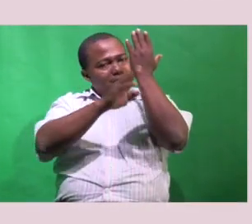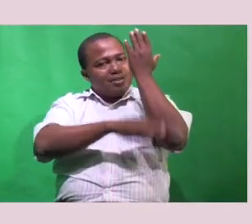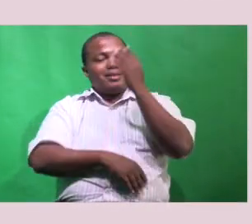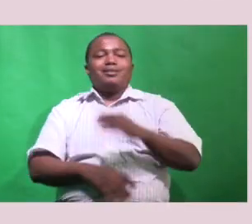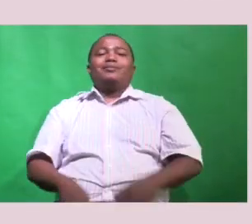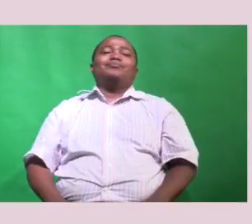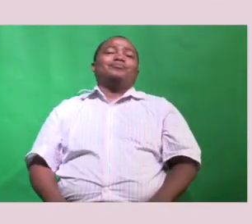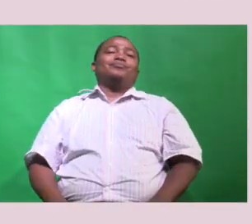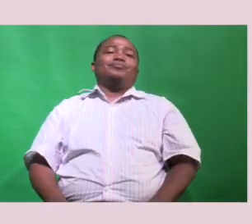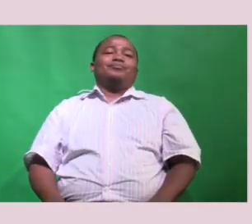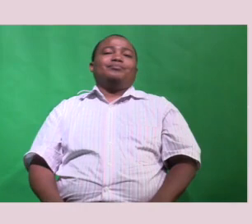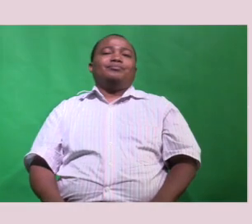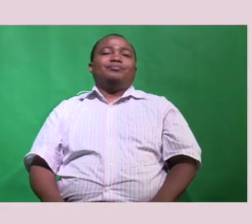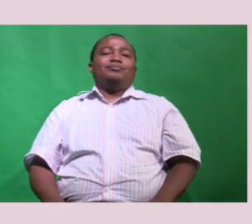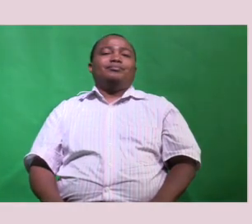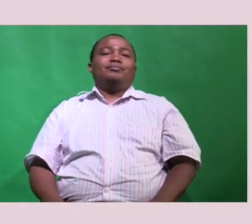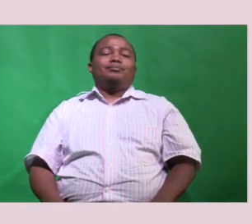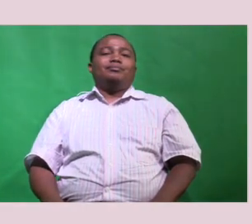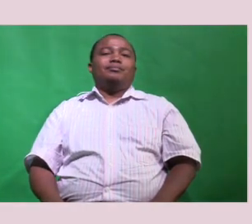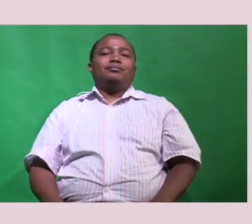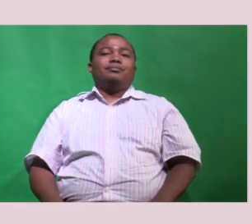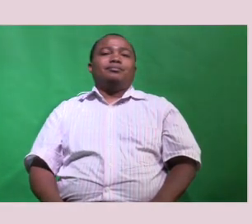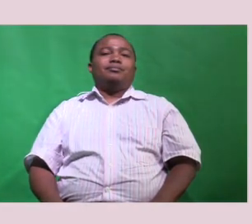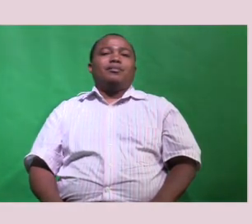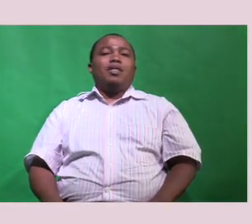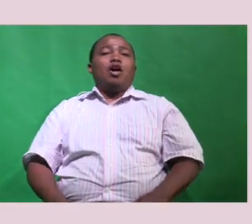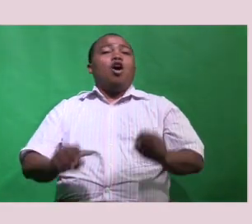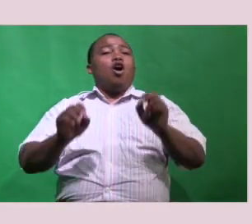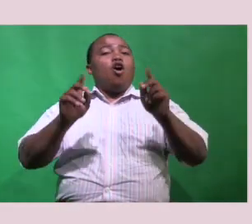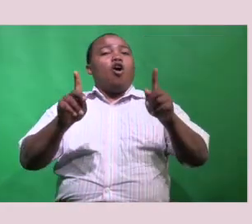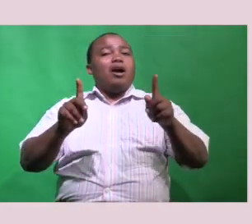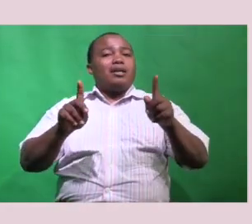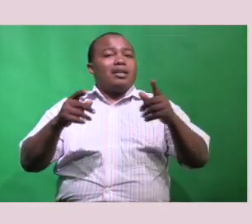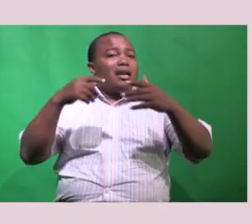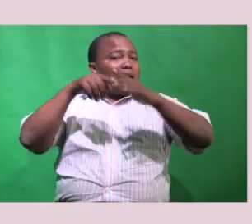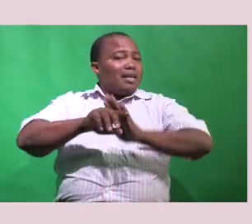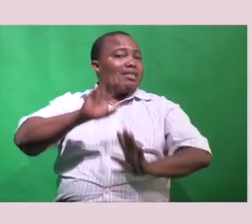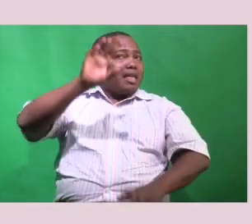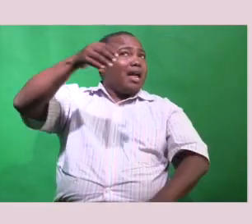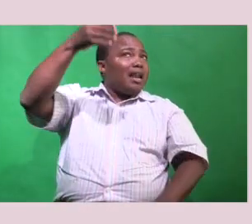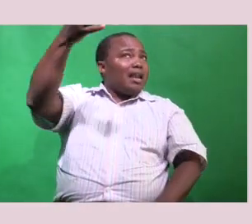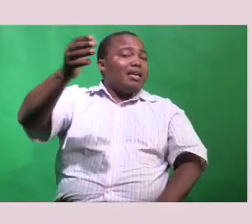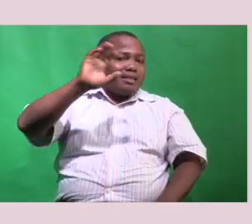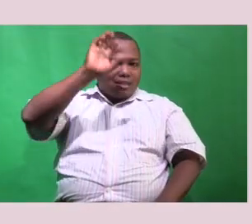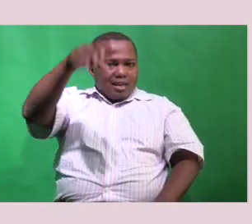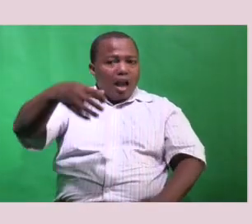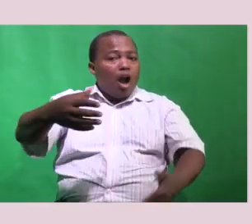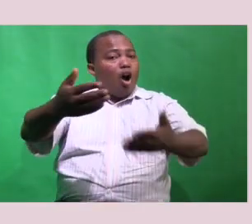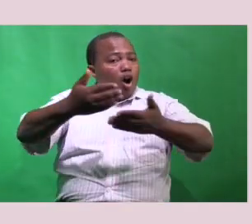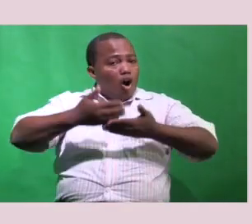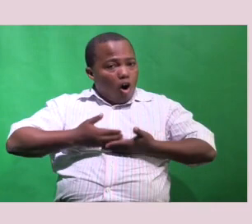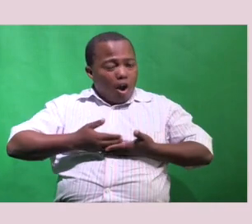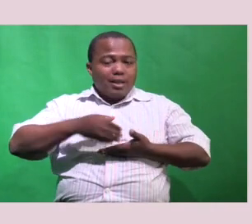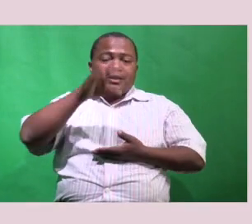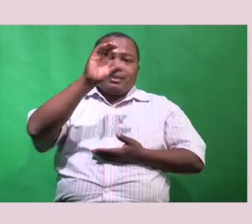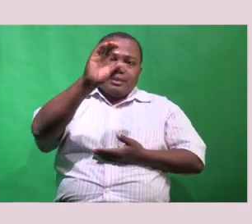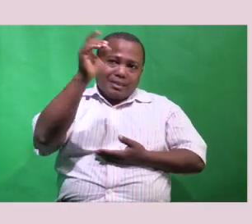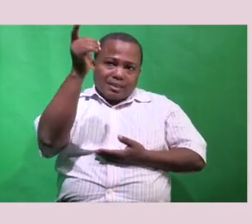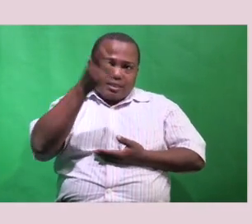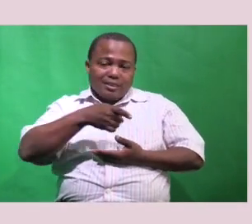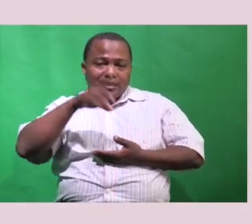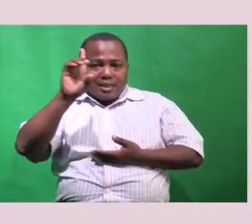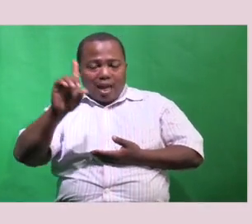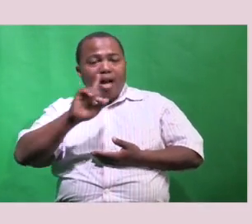Okay. In the next year, the owing CD will become